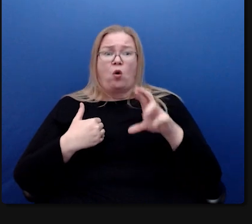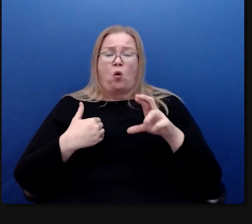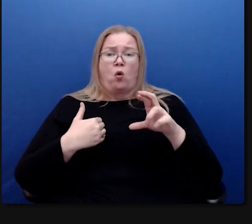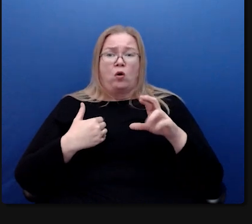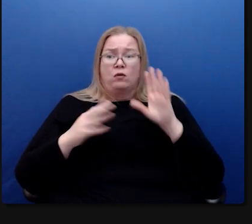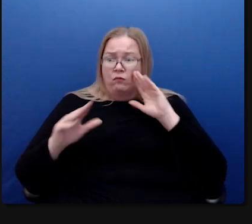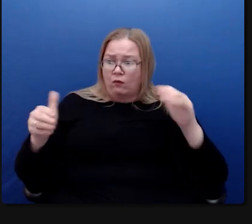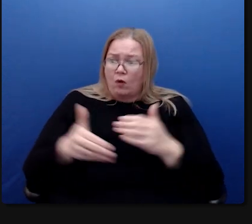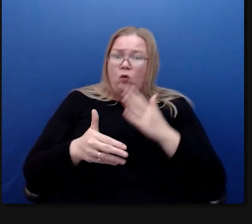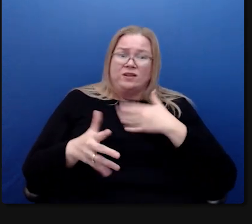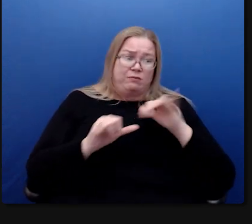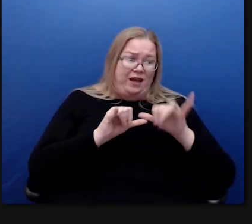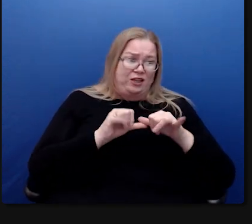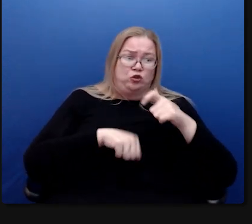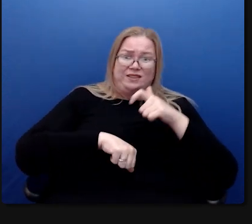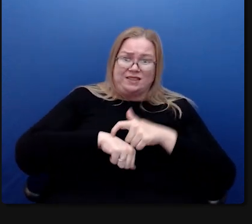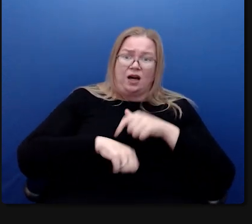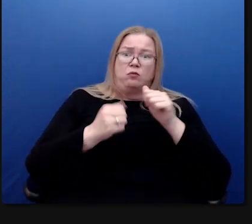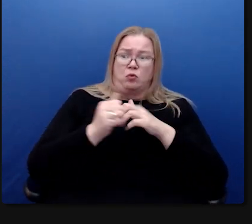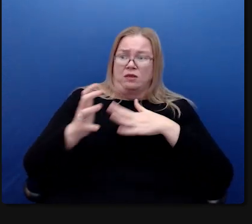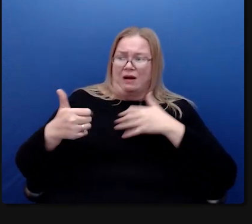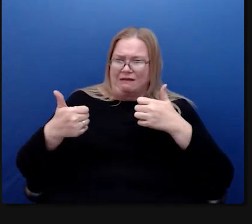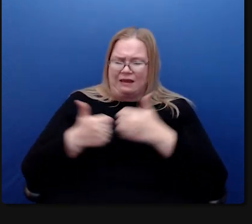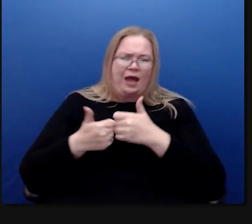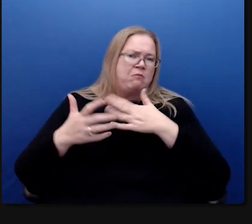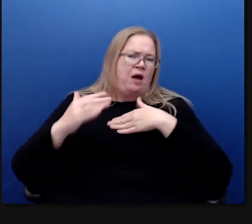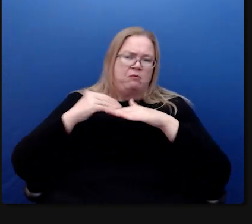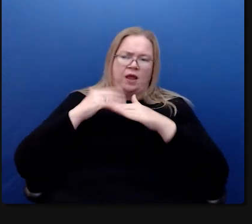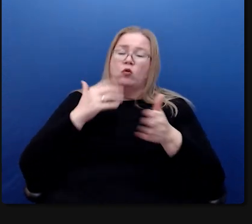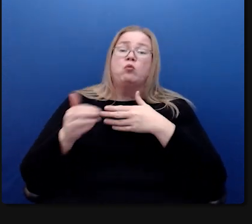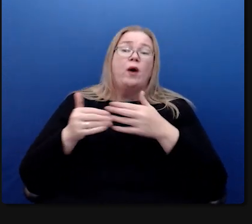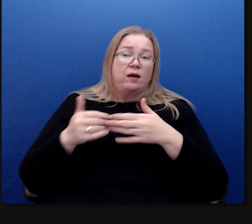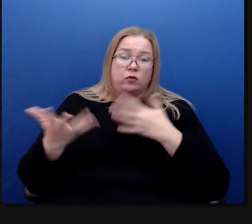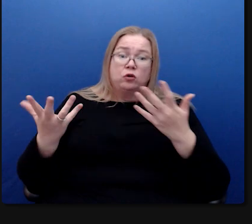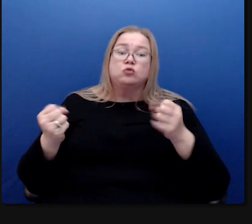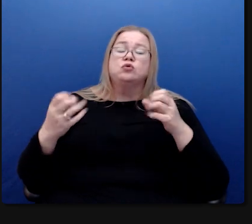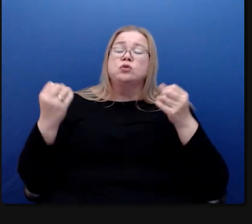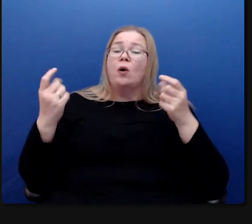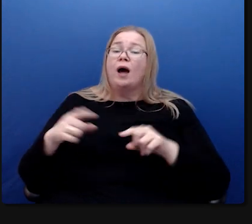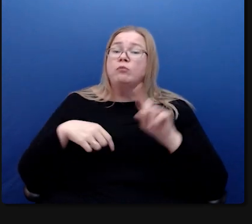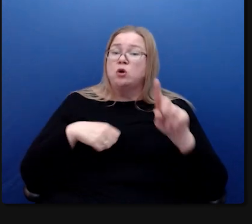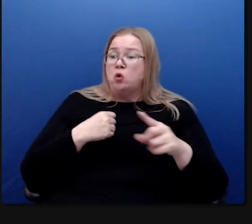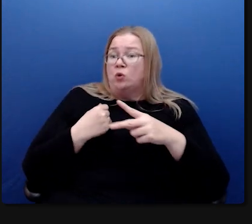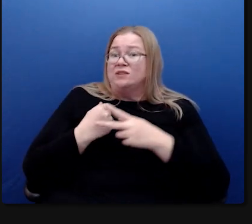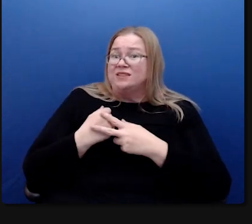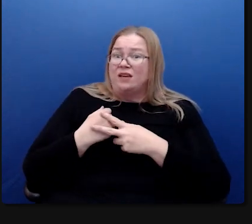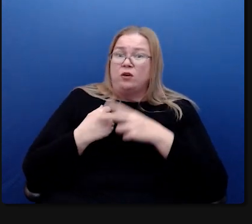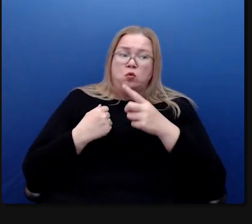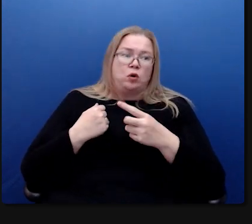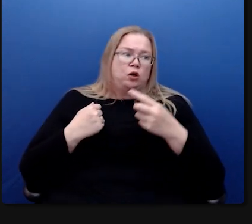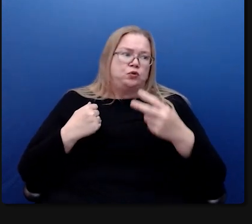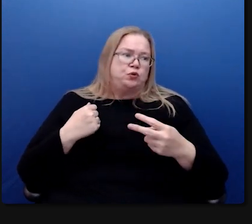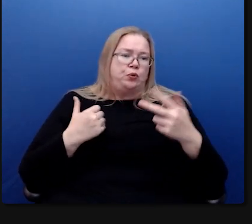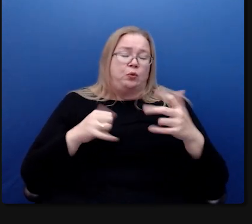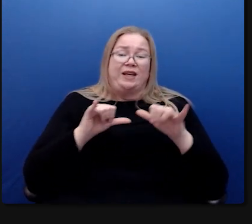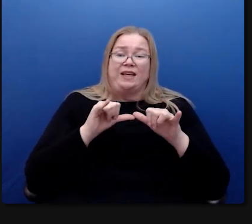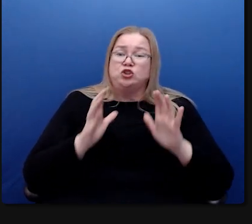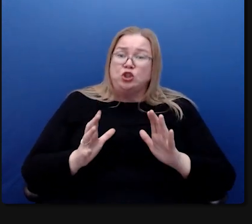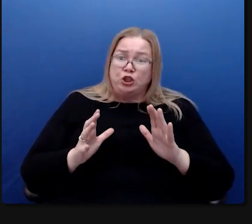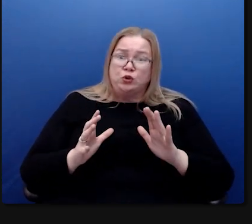community. That's really critical. We know how hard it is to acquire new players and how hard it is to gain their trust and keep them